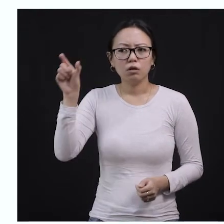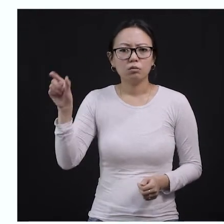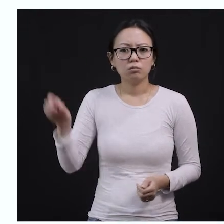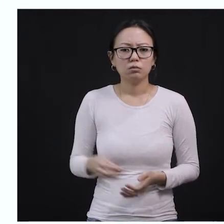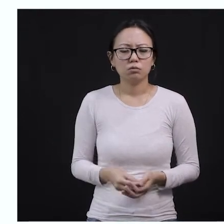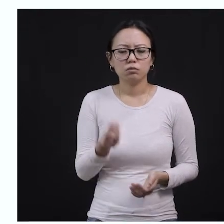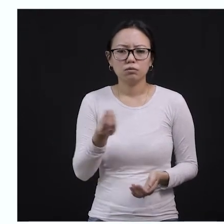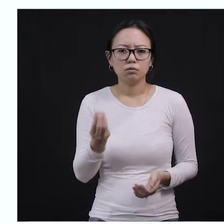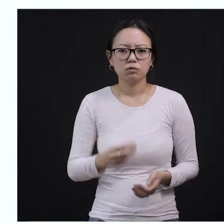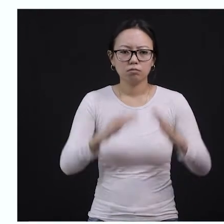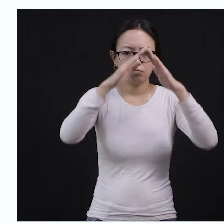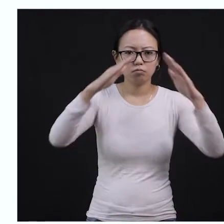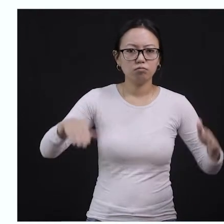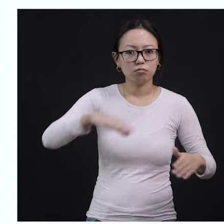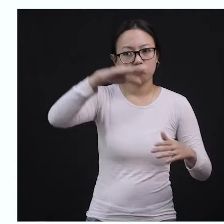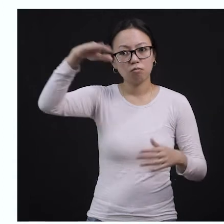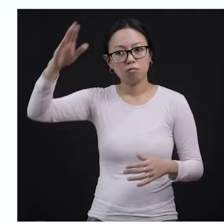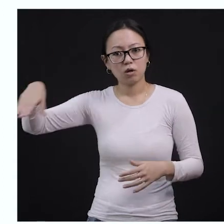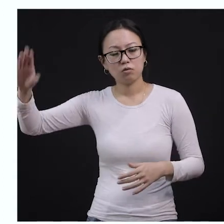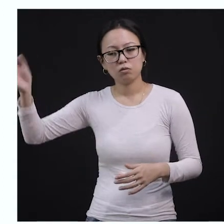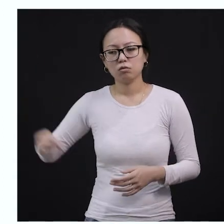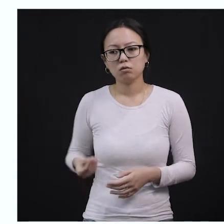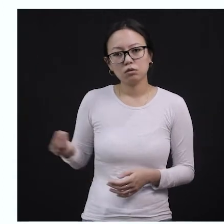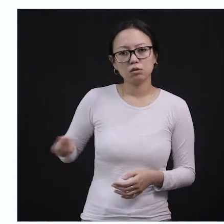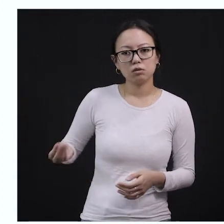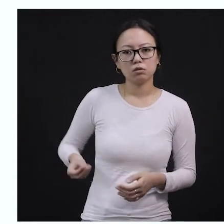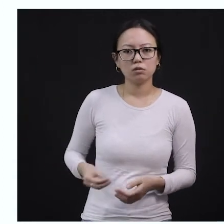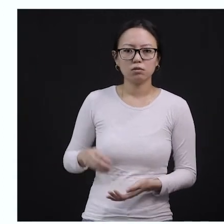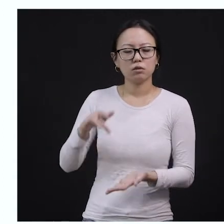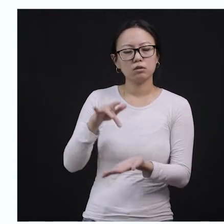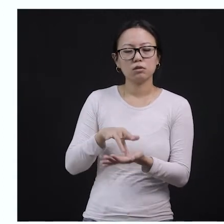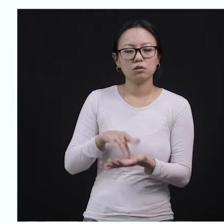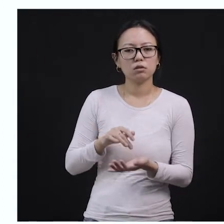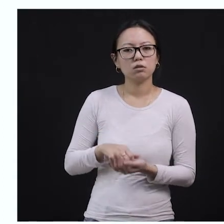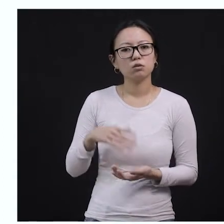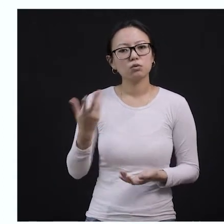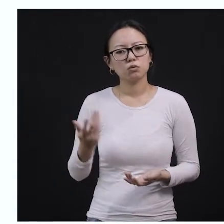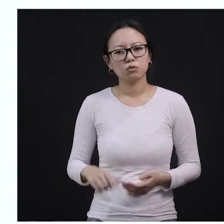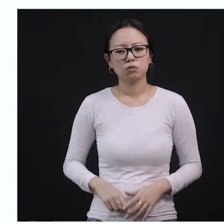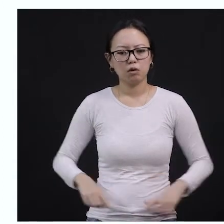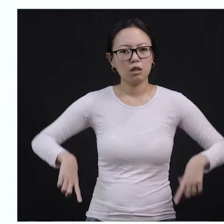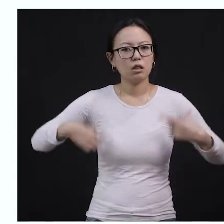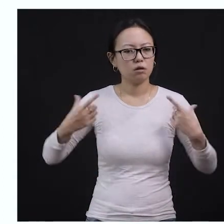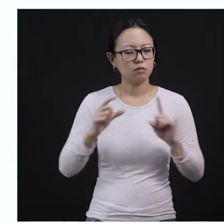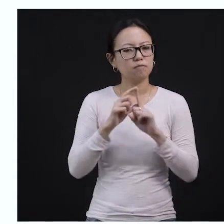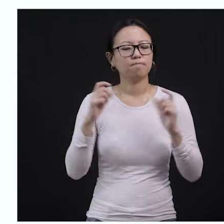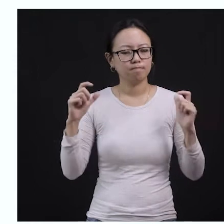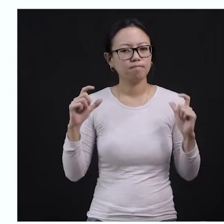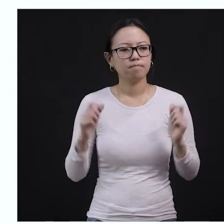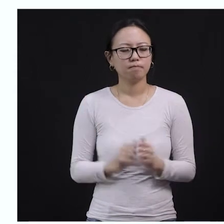the mountain areas, right? Especially in the Himalayas and Himachal Pradesh. So for them, this becomes